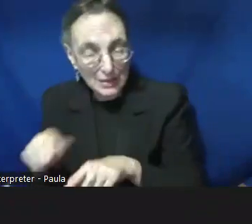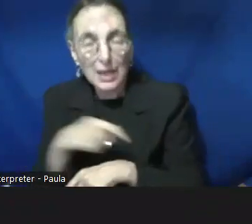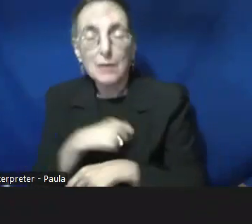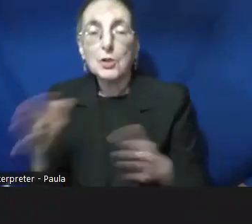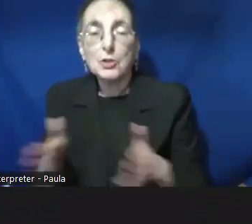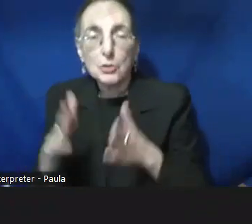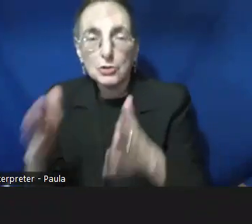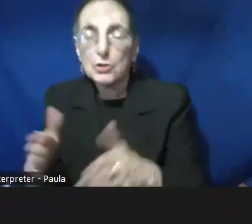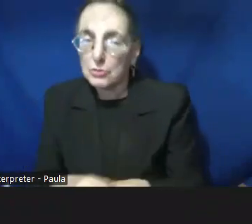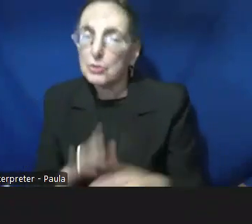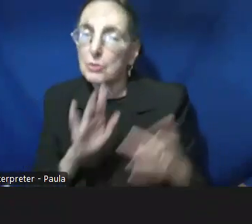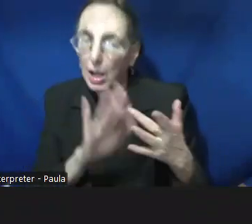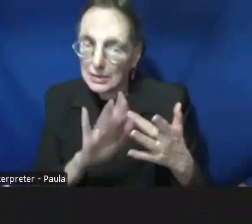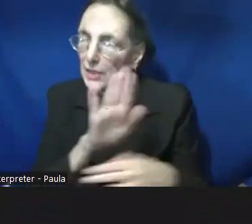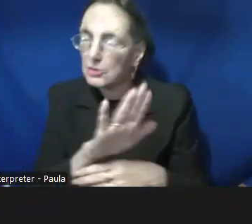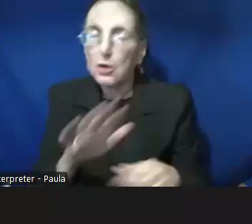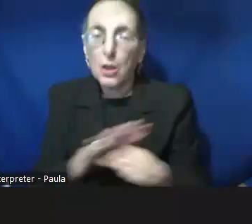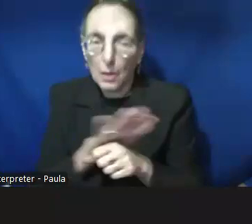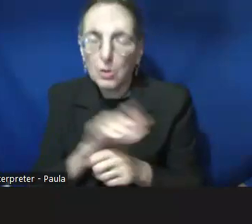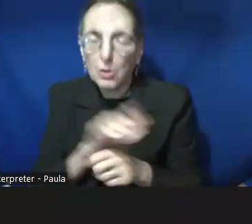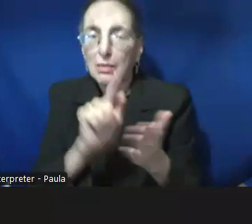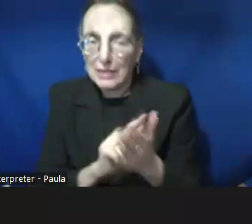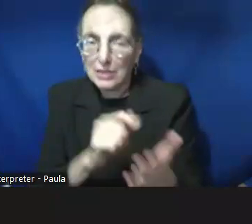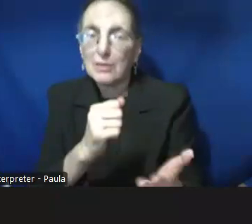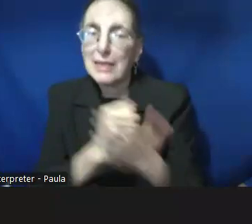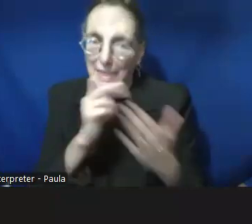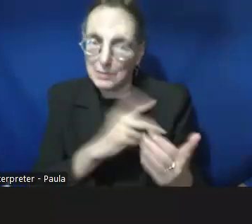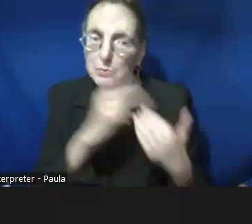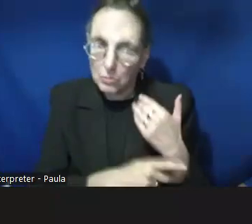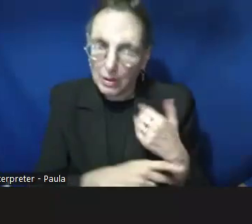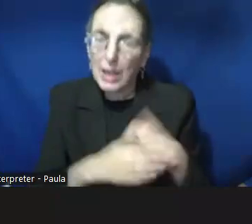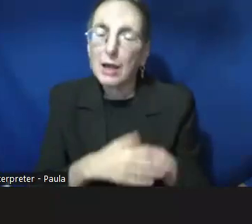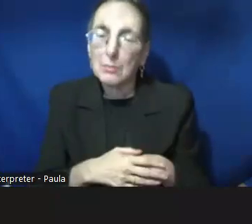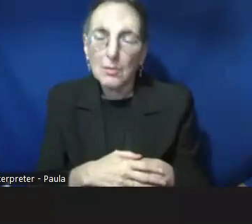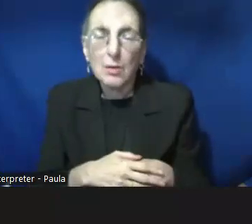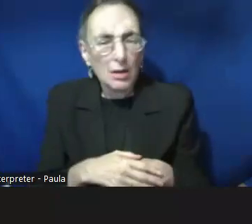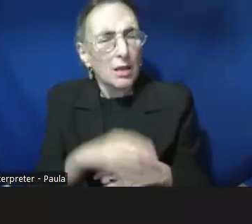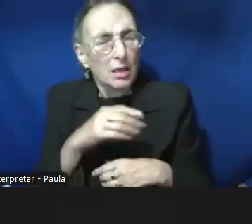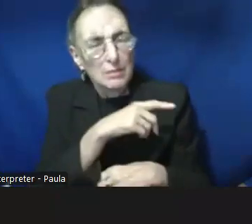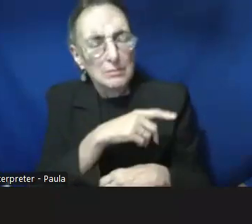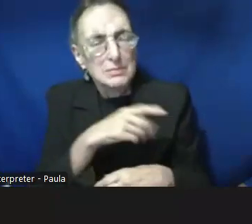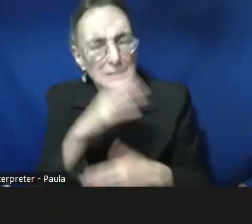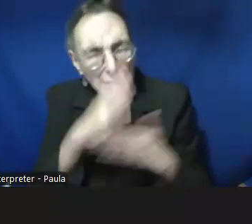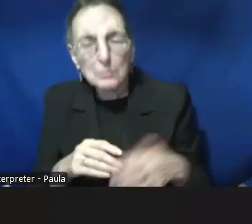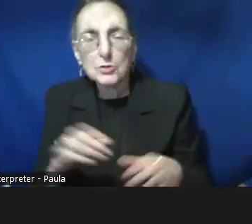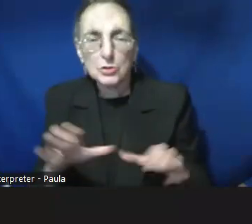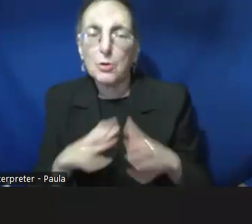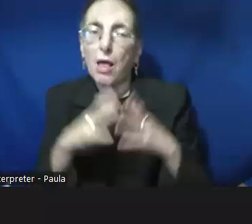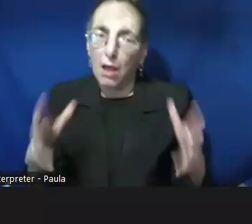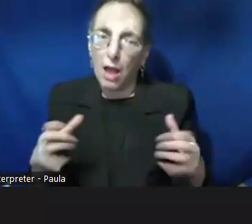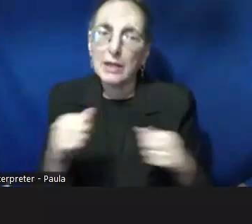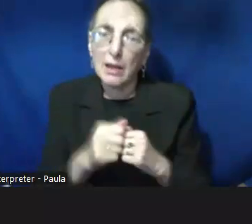local legal aid programs, especially those that do fair housing work. And I know we have a listing of fair housing